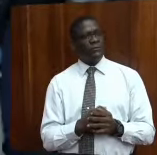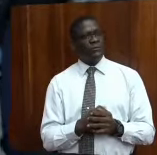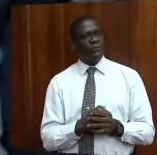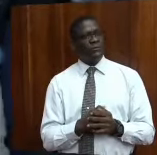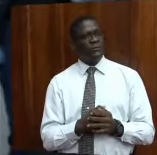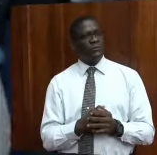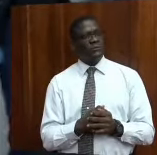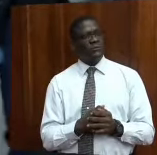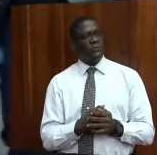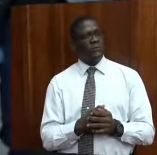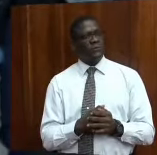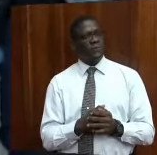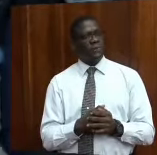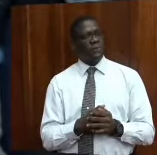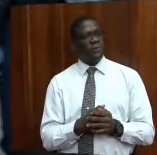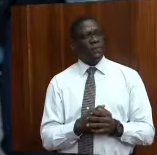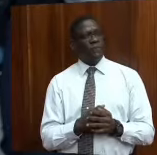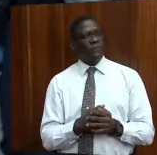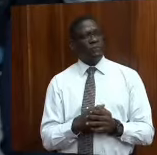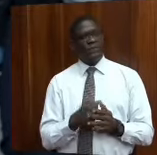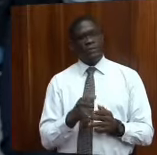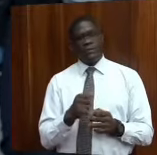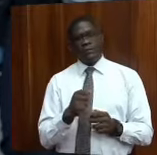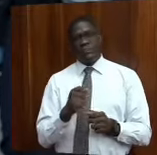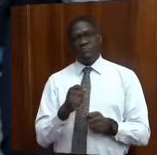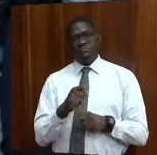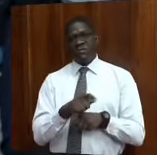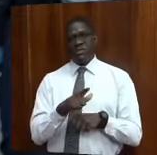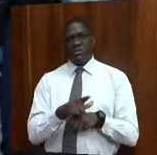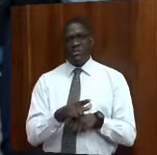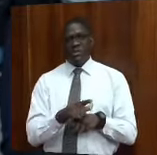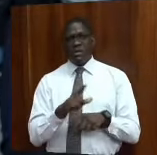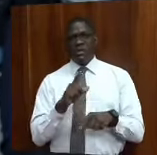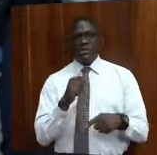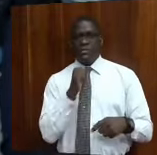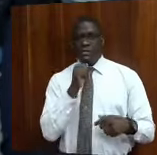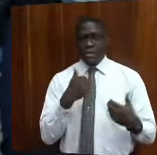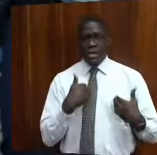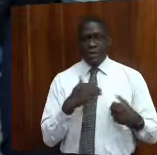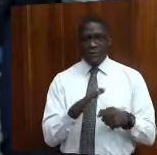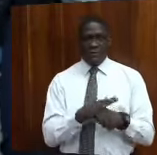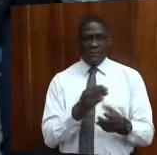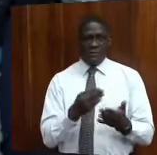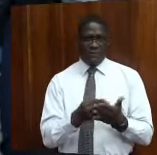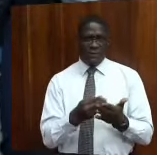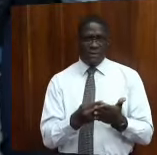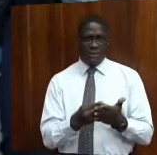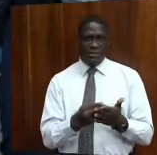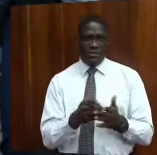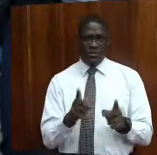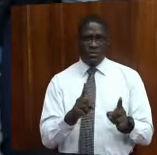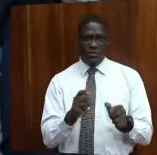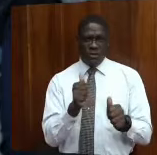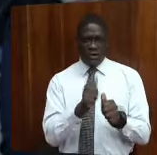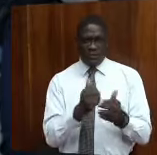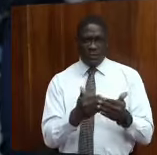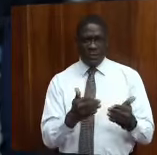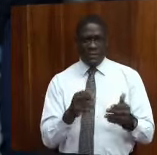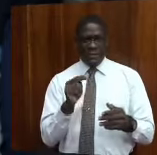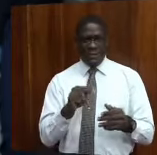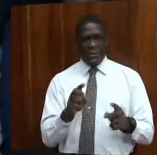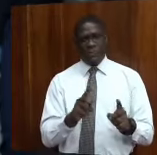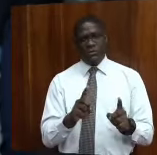economy, debt is a reality. While COVID provided access to concessionary loans, the current disruption in